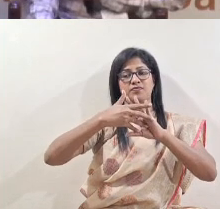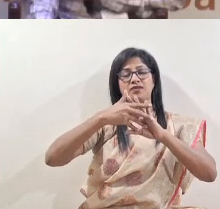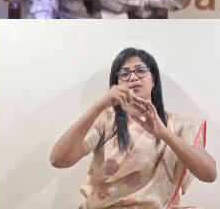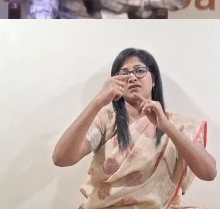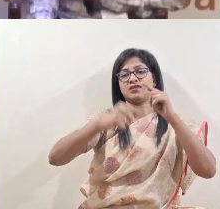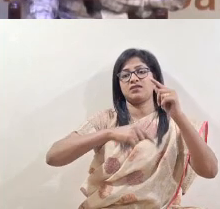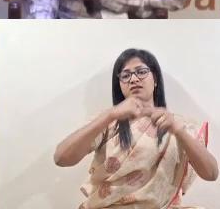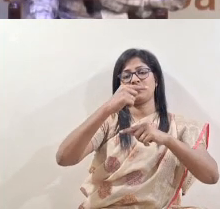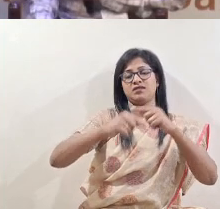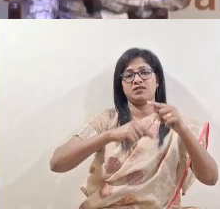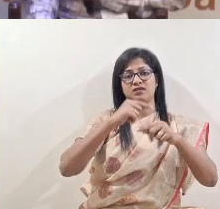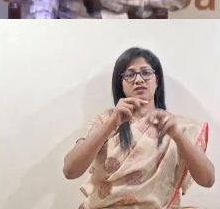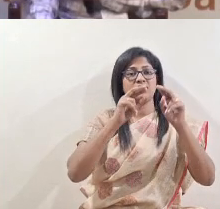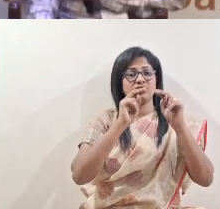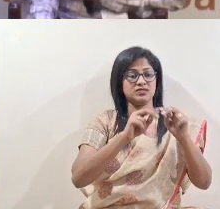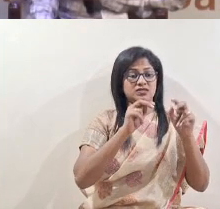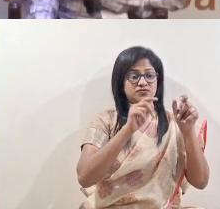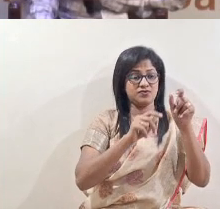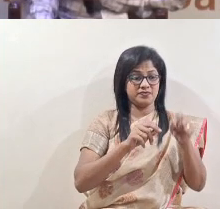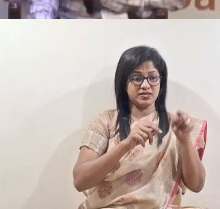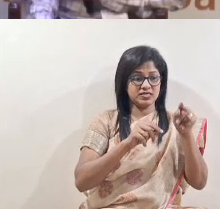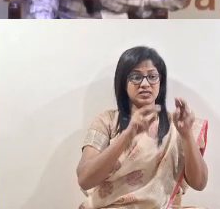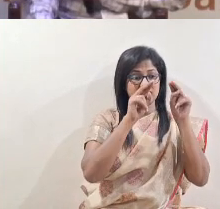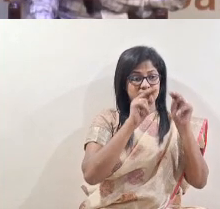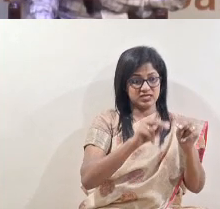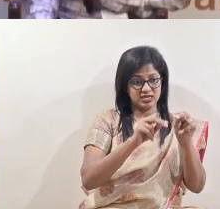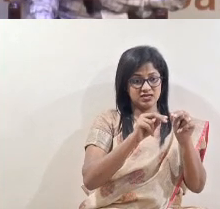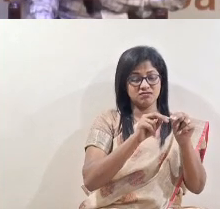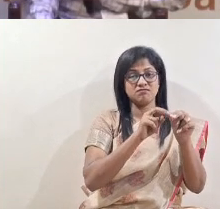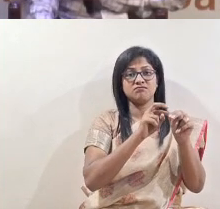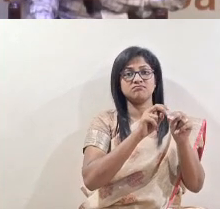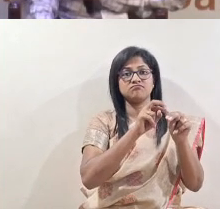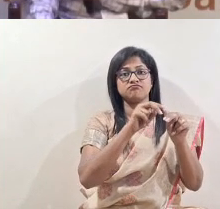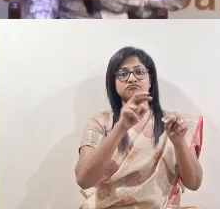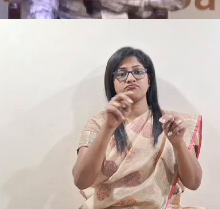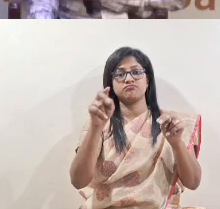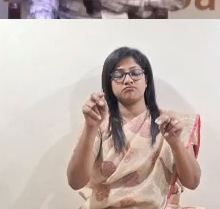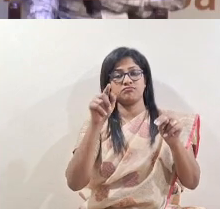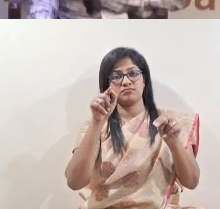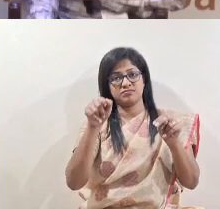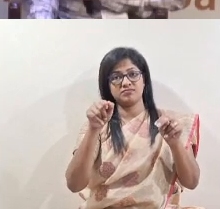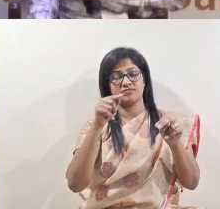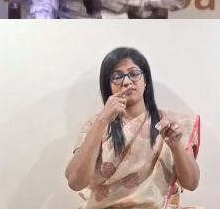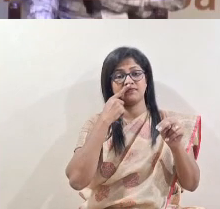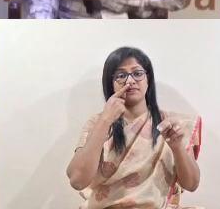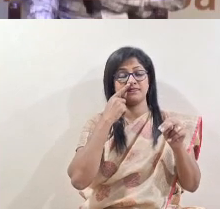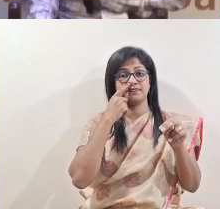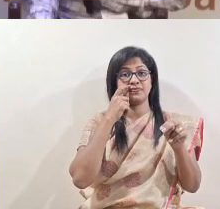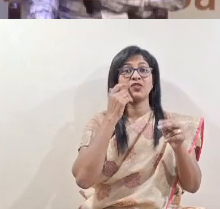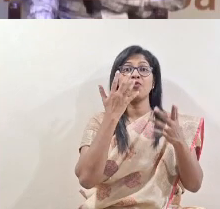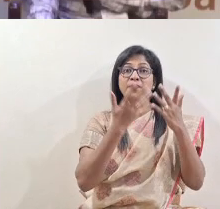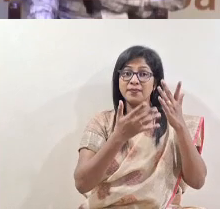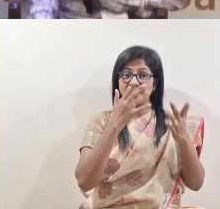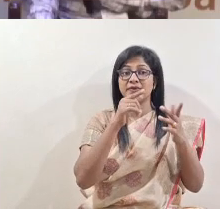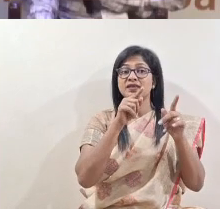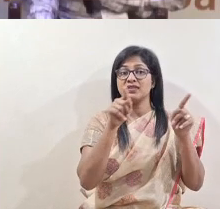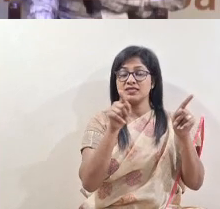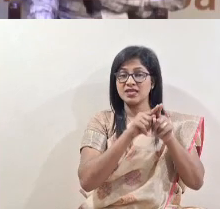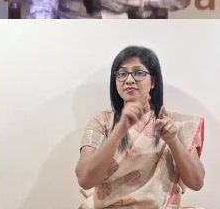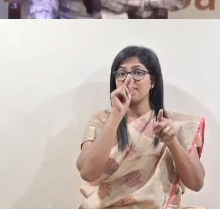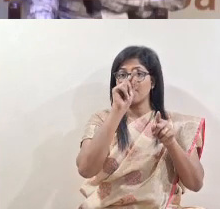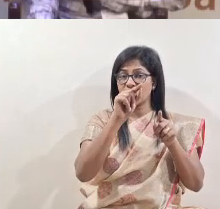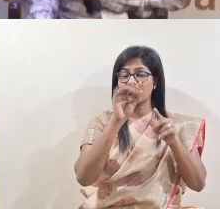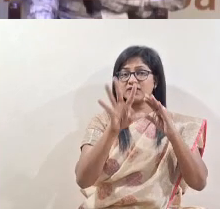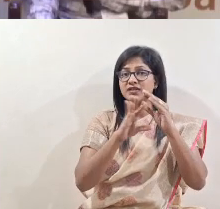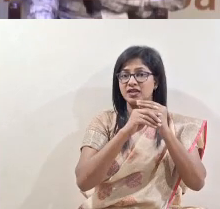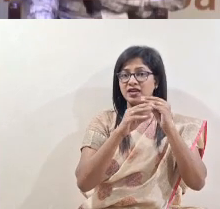the need for the person to cross the junction. Yes. So I think you may want to factor those kind of things also,